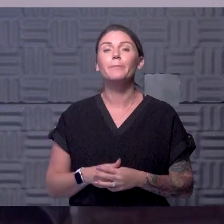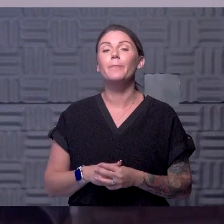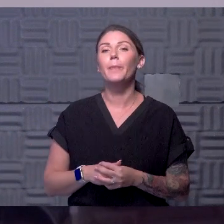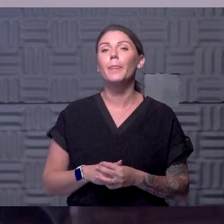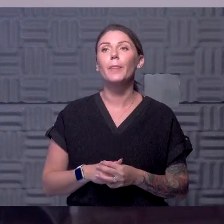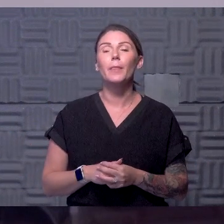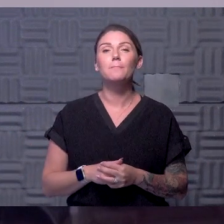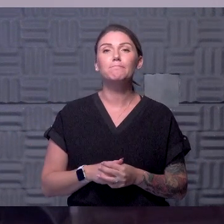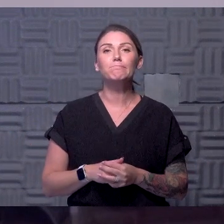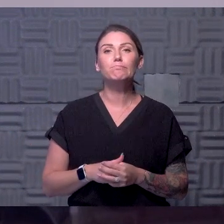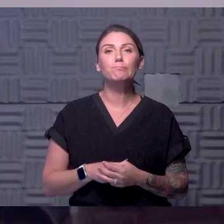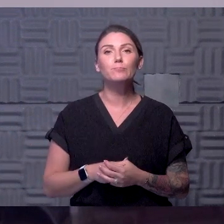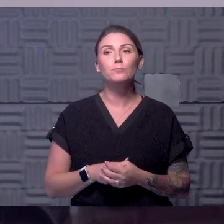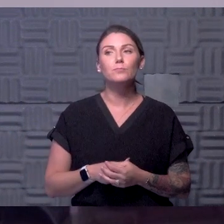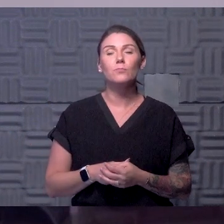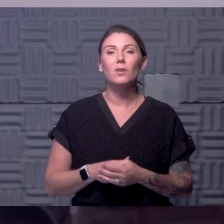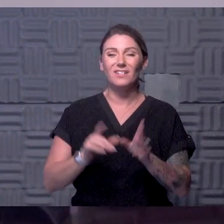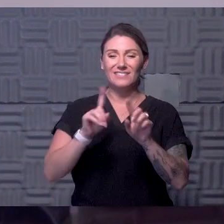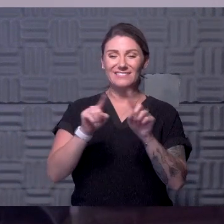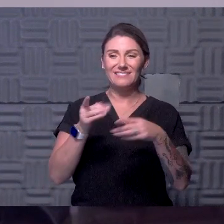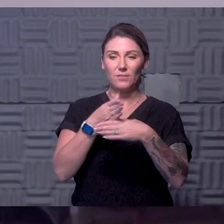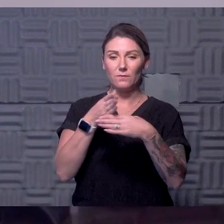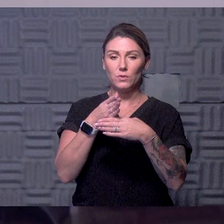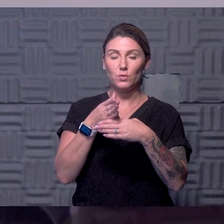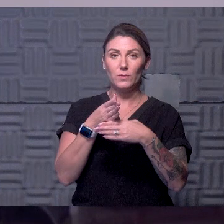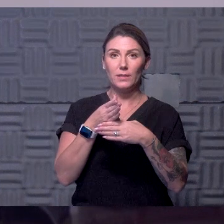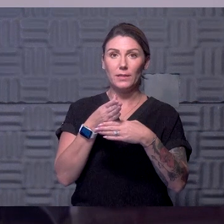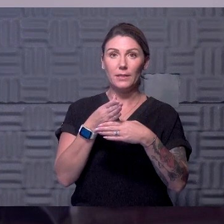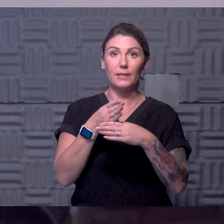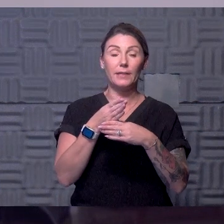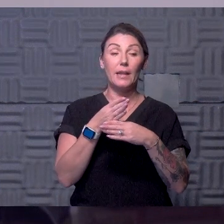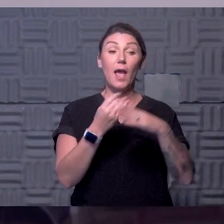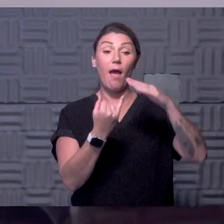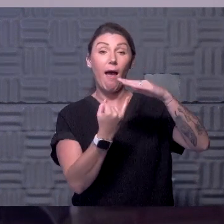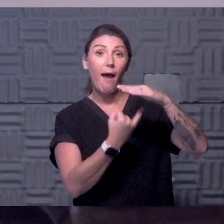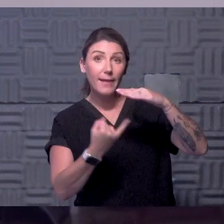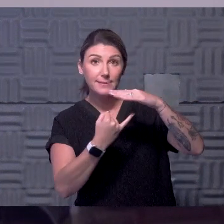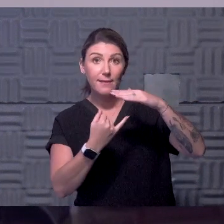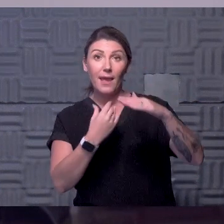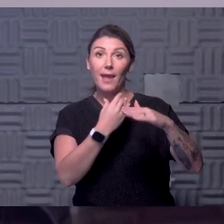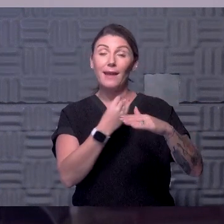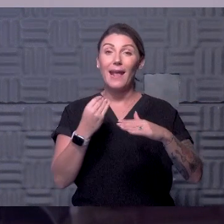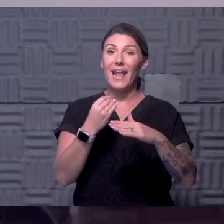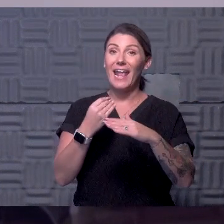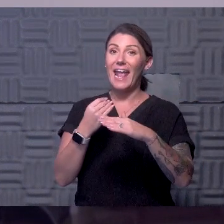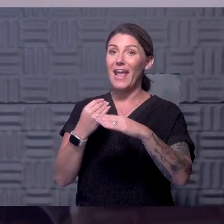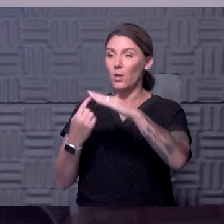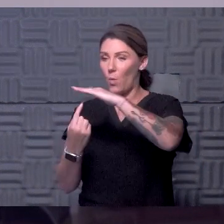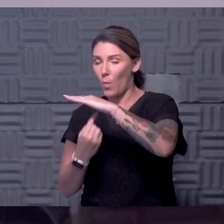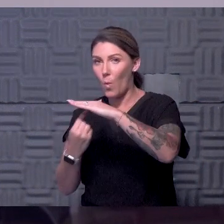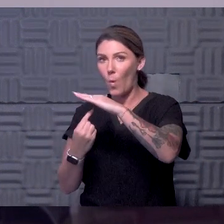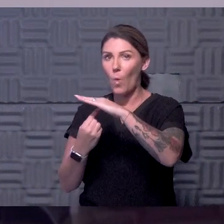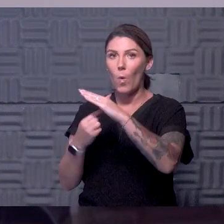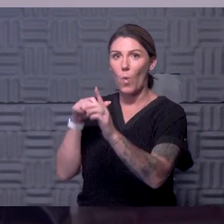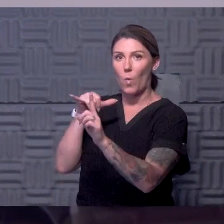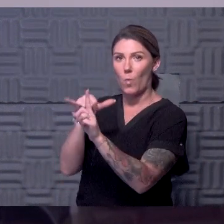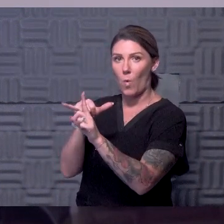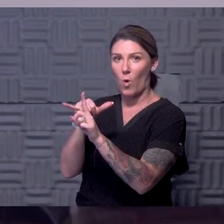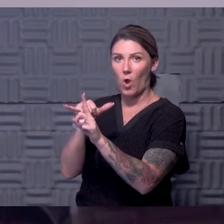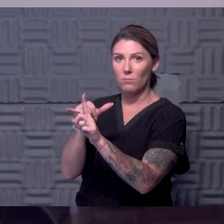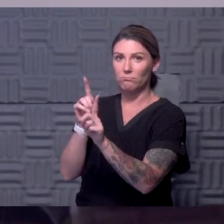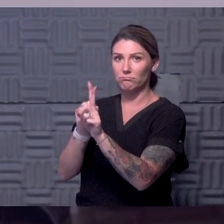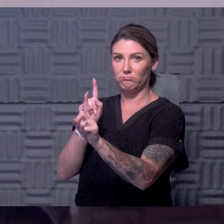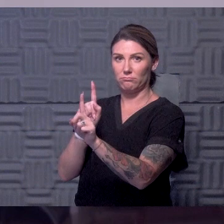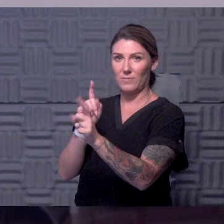there's a difference between quarantining and isolating, but it's a method. I can't share